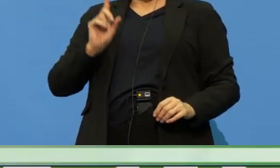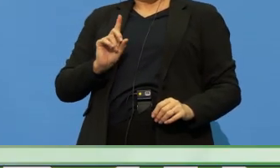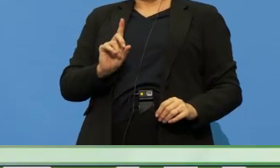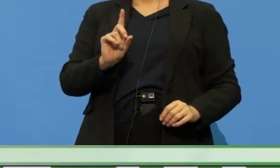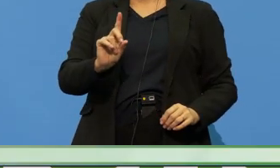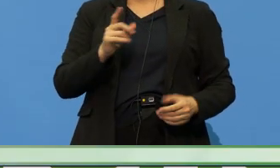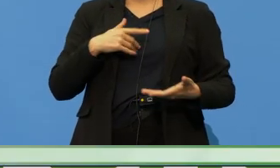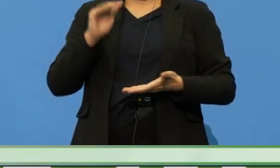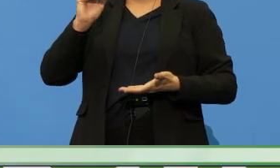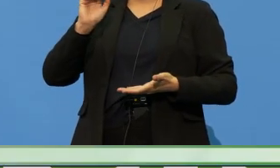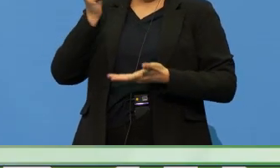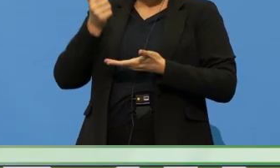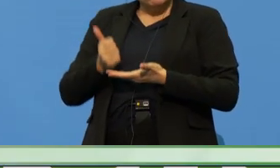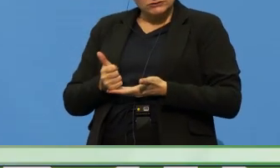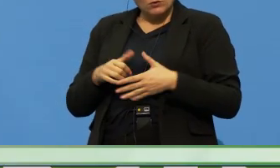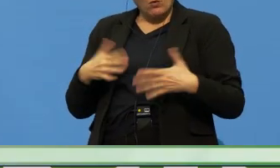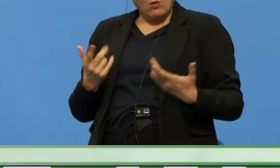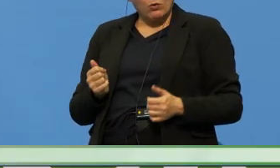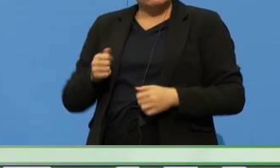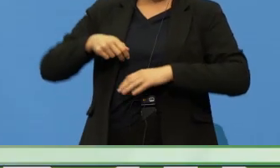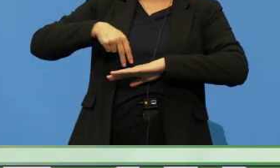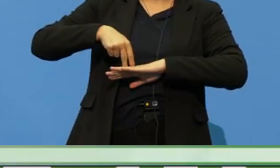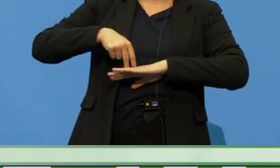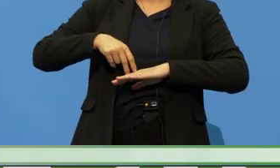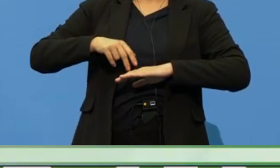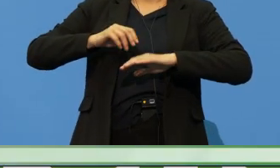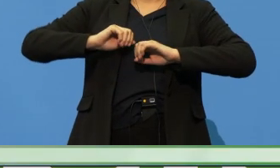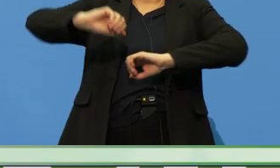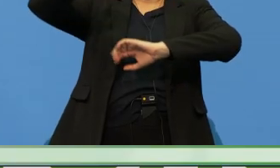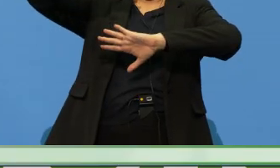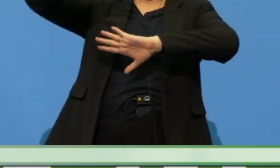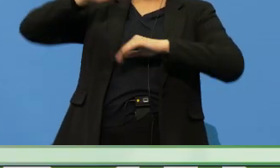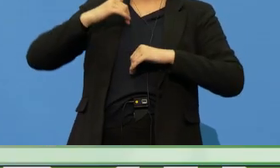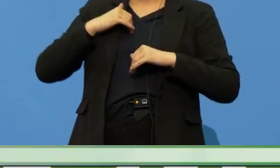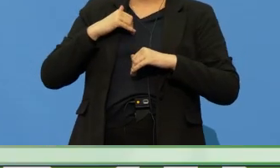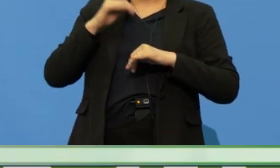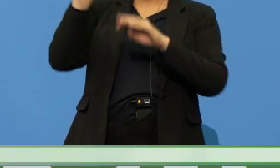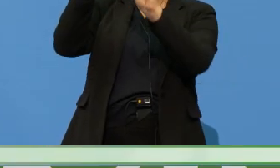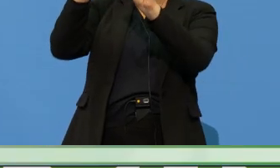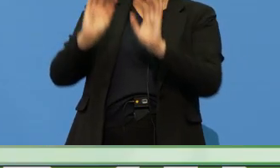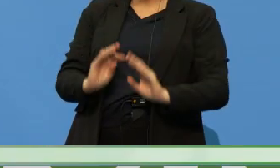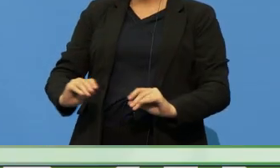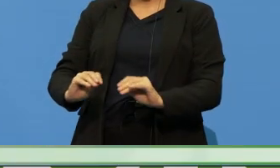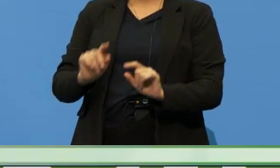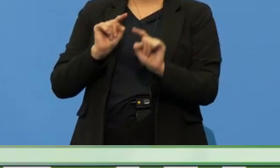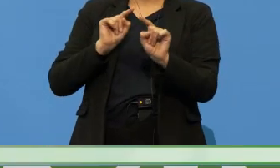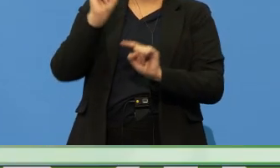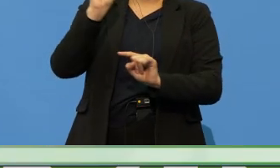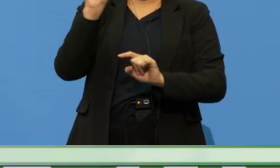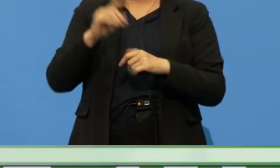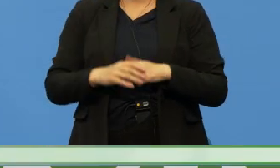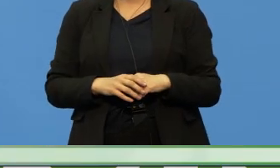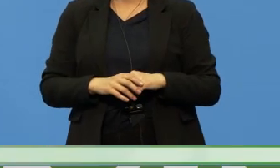you're sitting or standing, you can see and touch everything. So the diverse solutions of